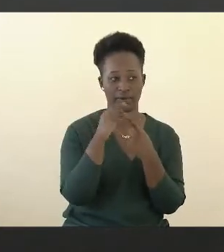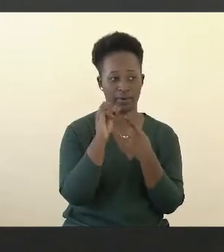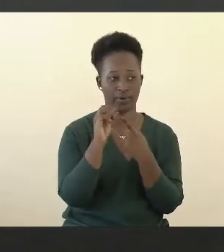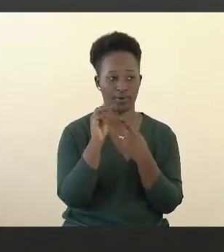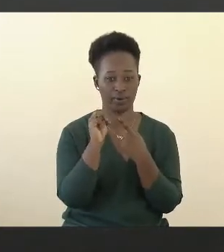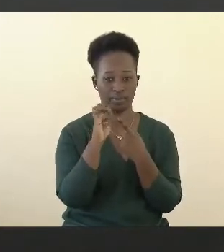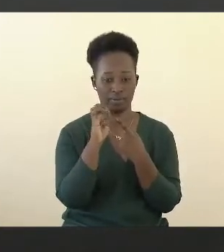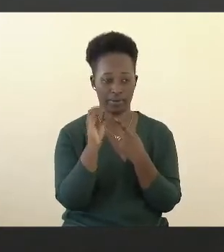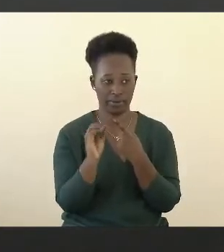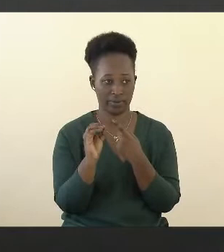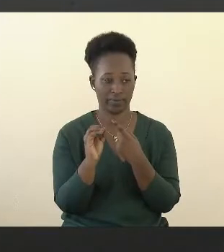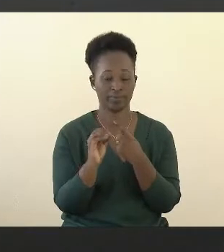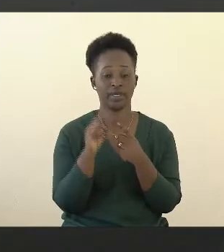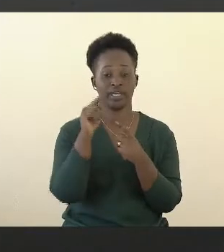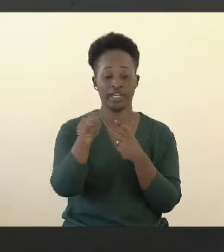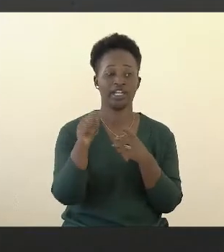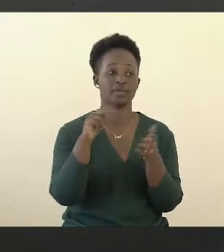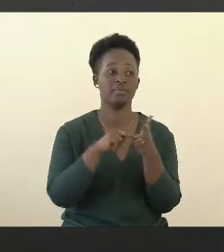Homeo means